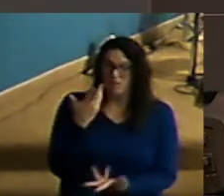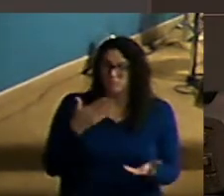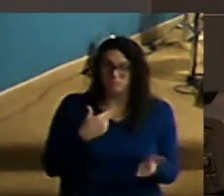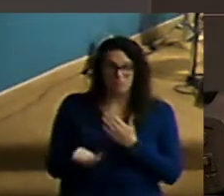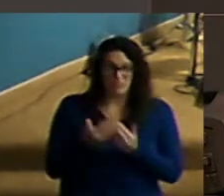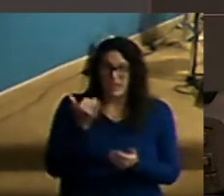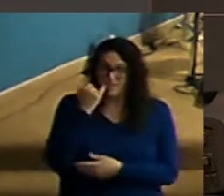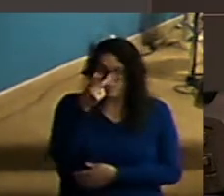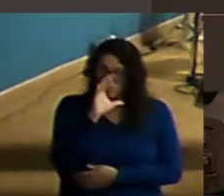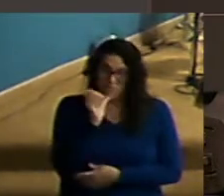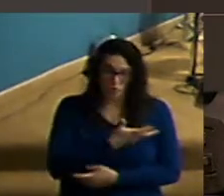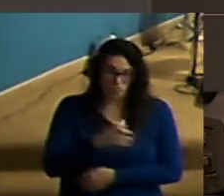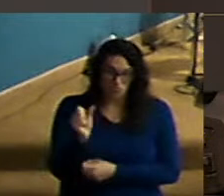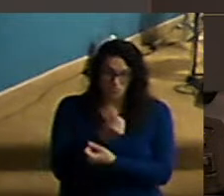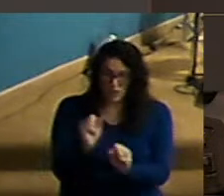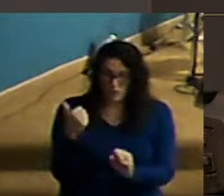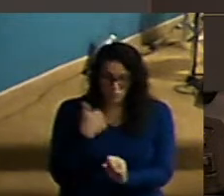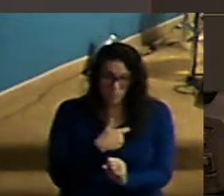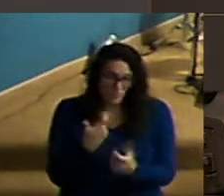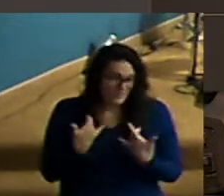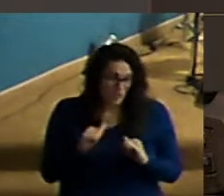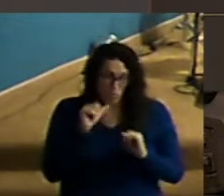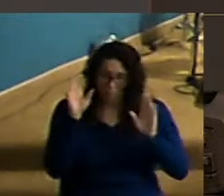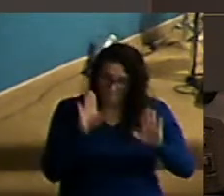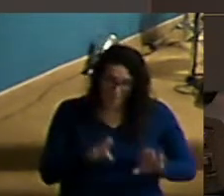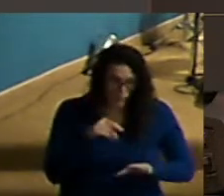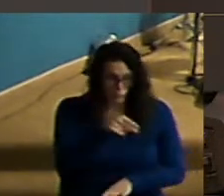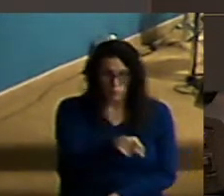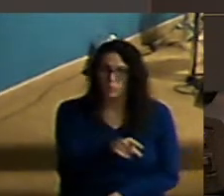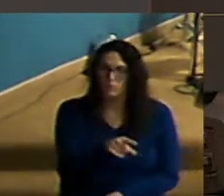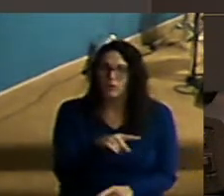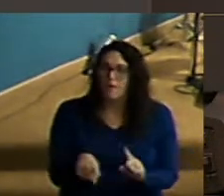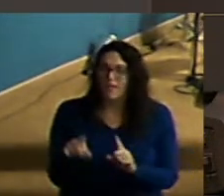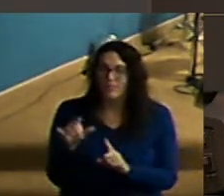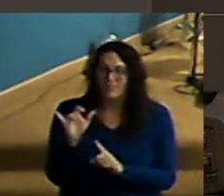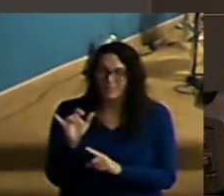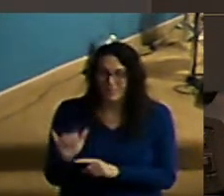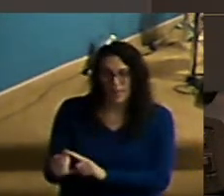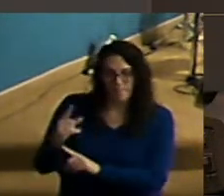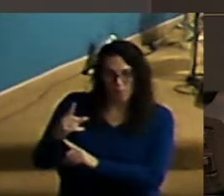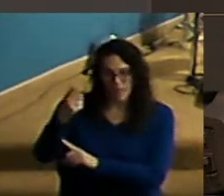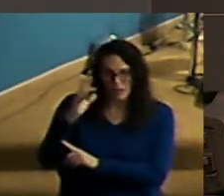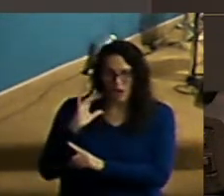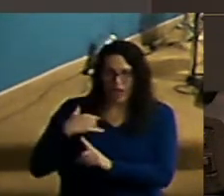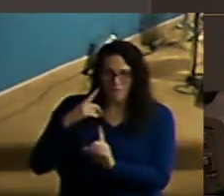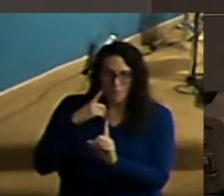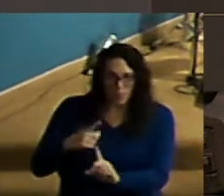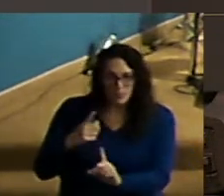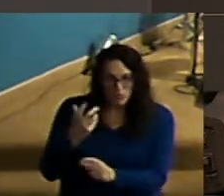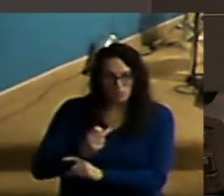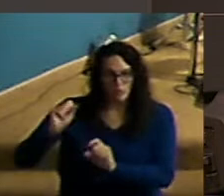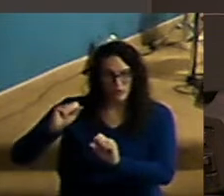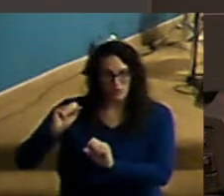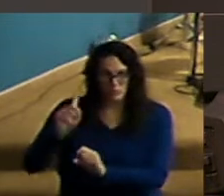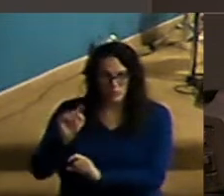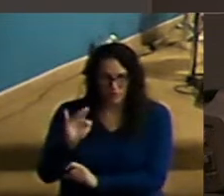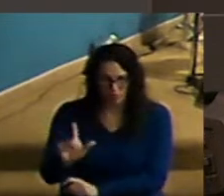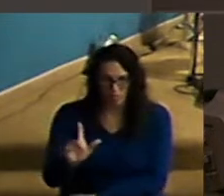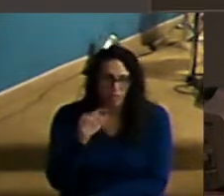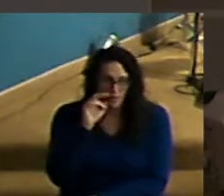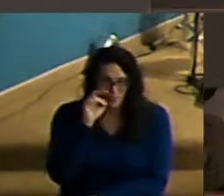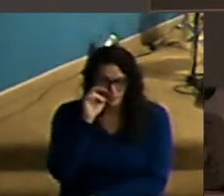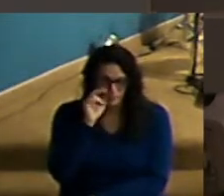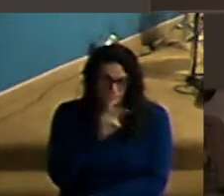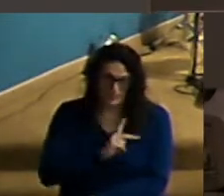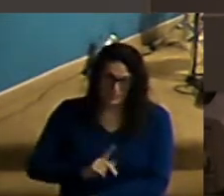bow. But in this moment, God had this purpose to rescue Daniel. At